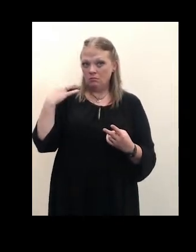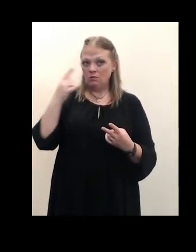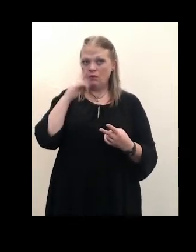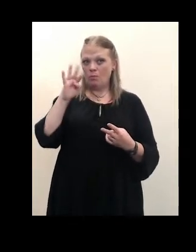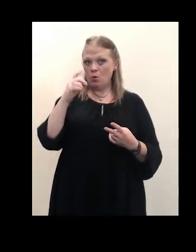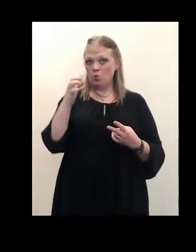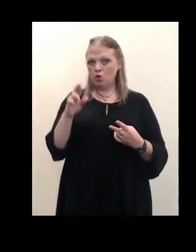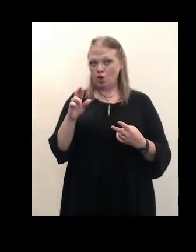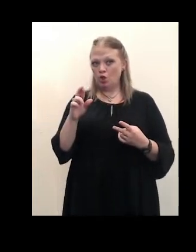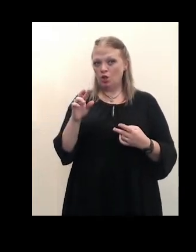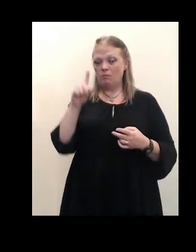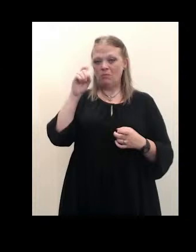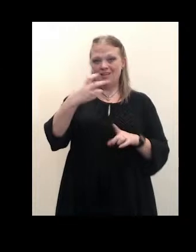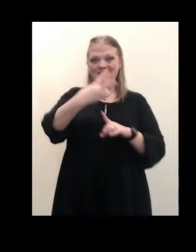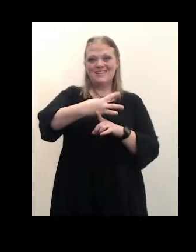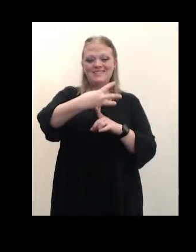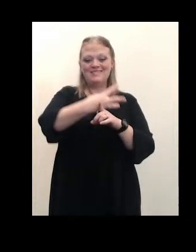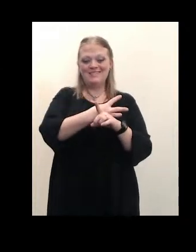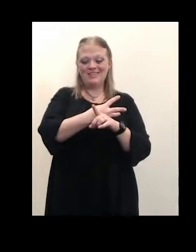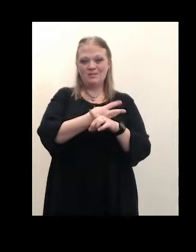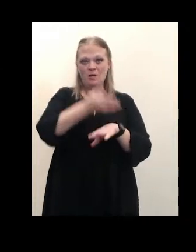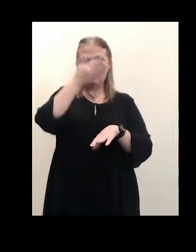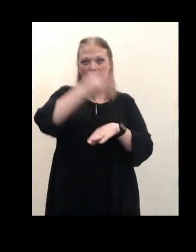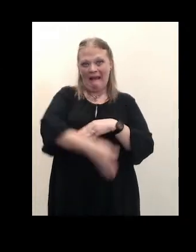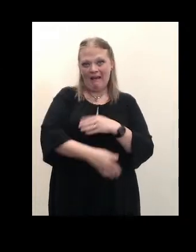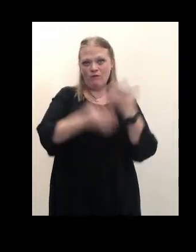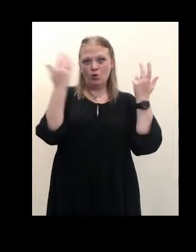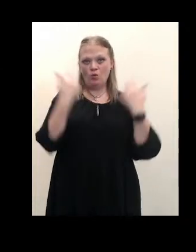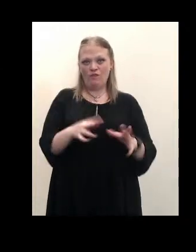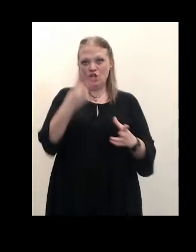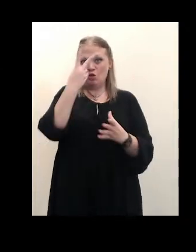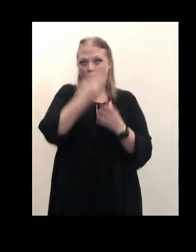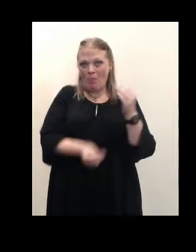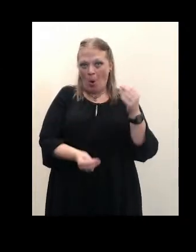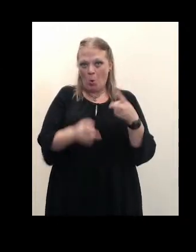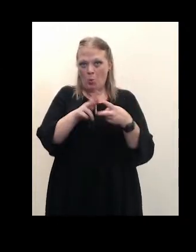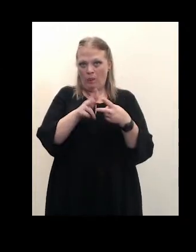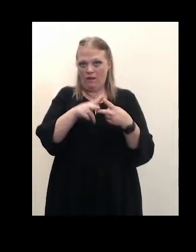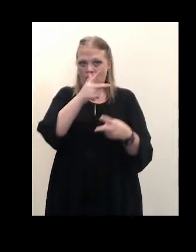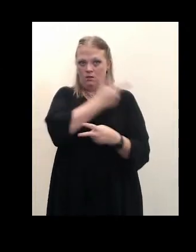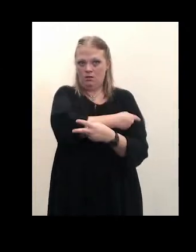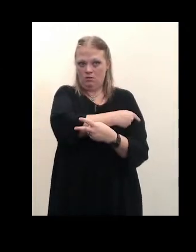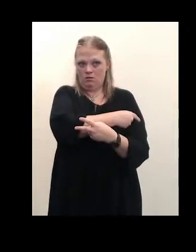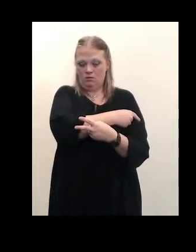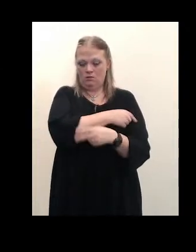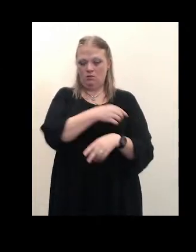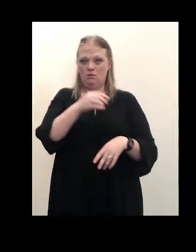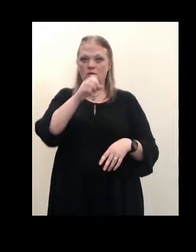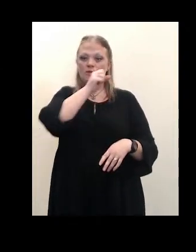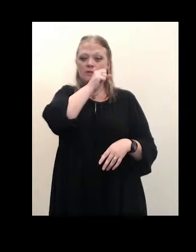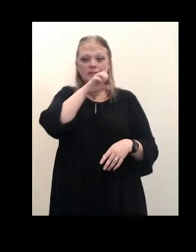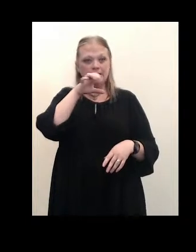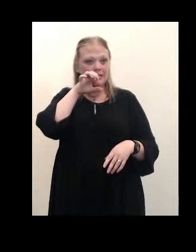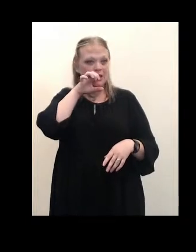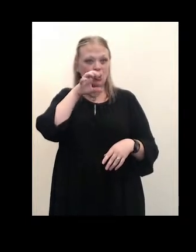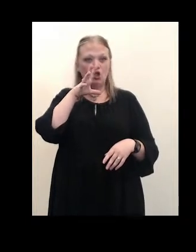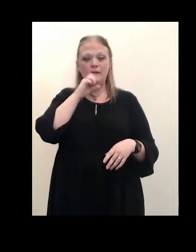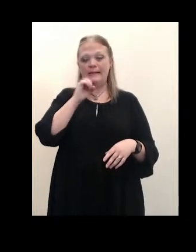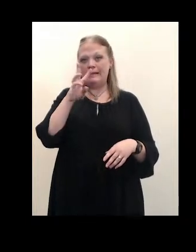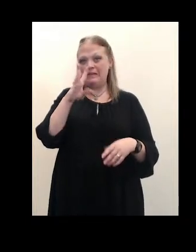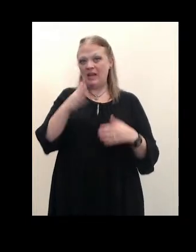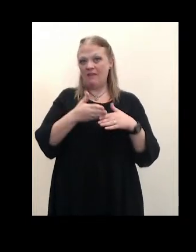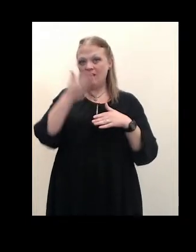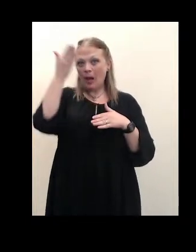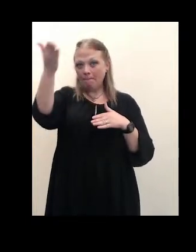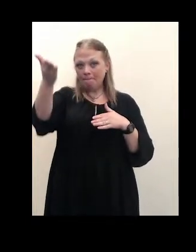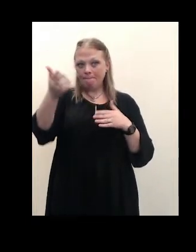months after they complete their initial series. So people who are eligible are people who are seniors, people 65 and up.